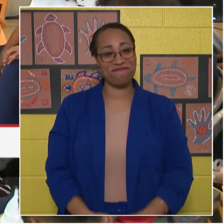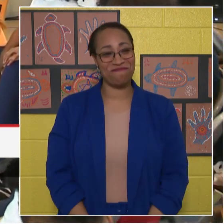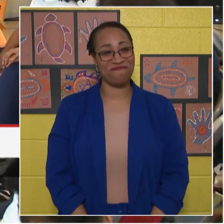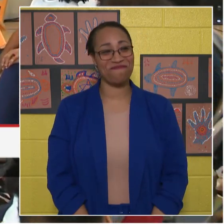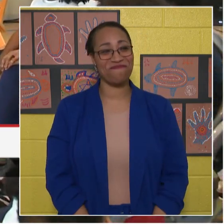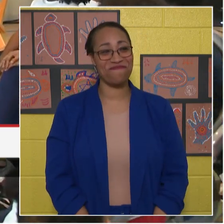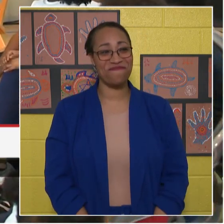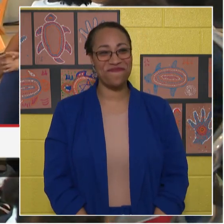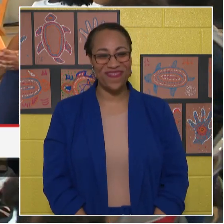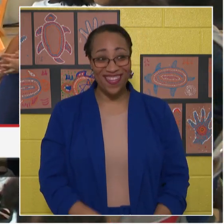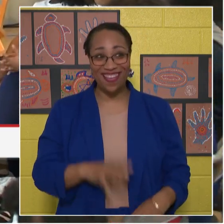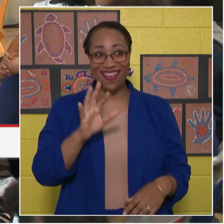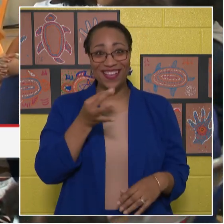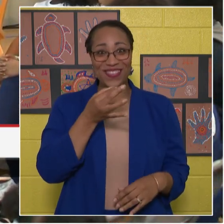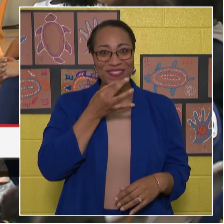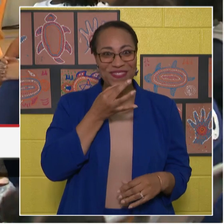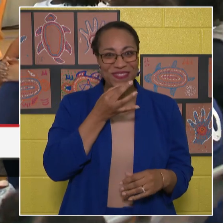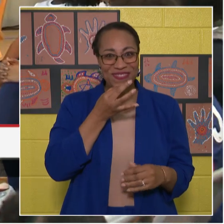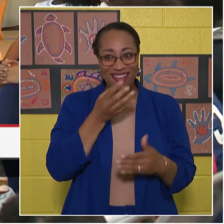school